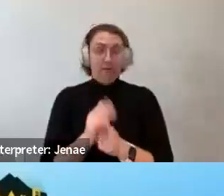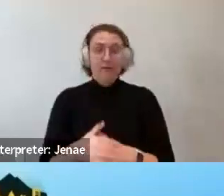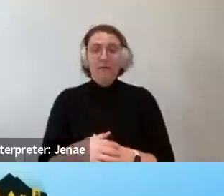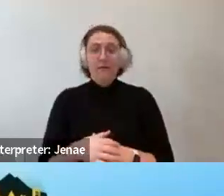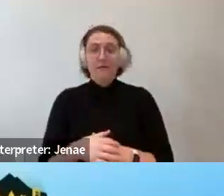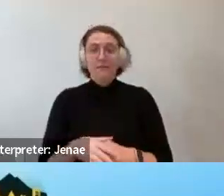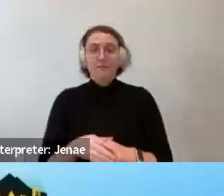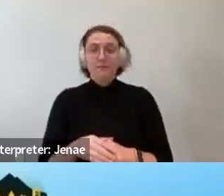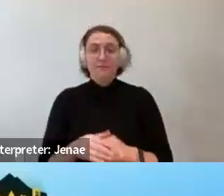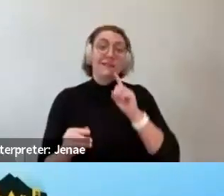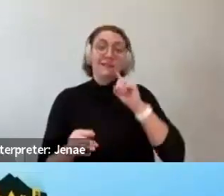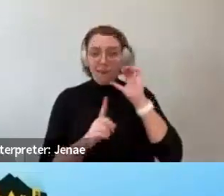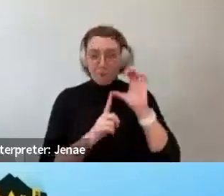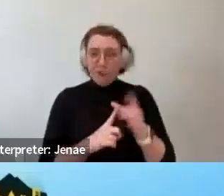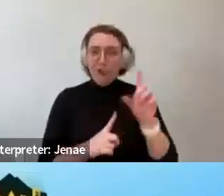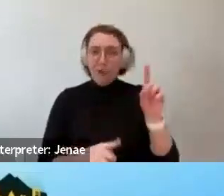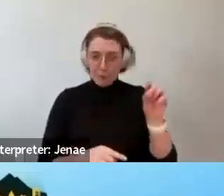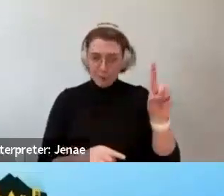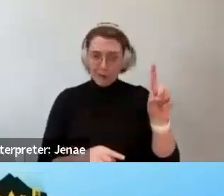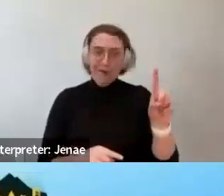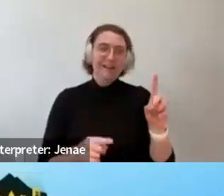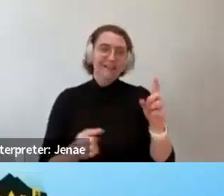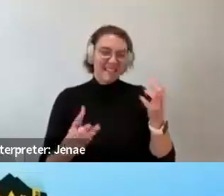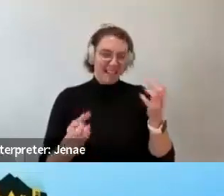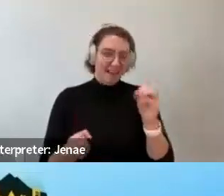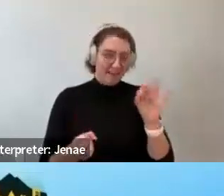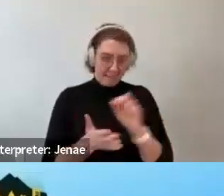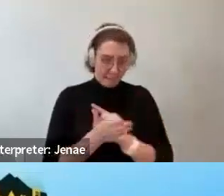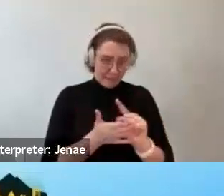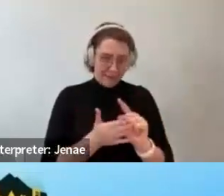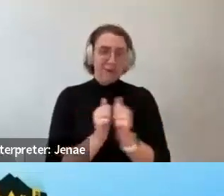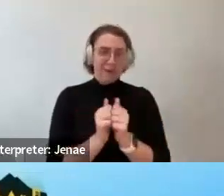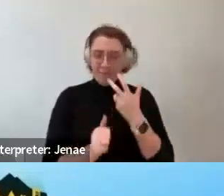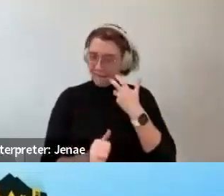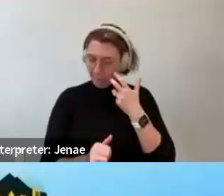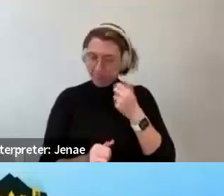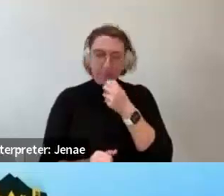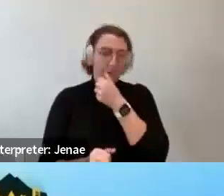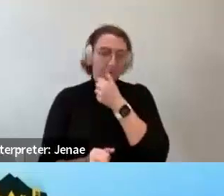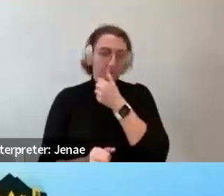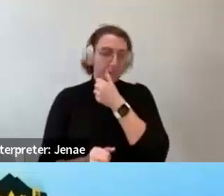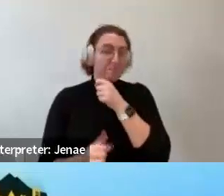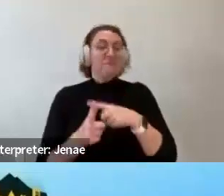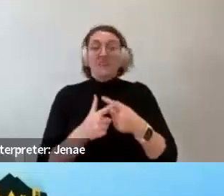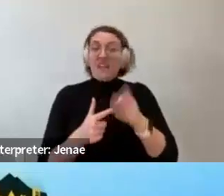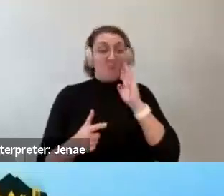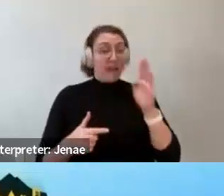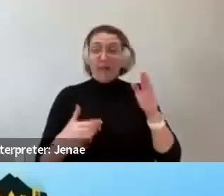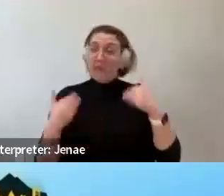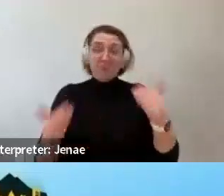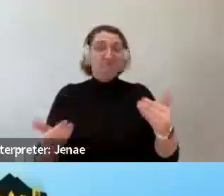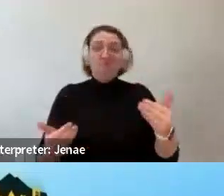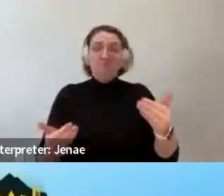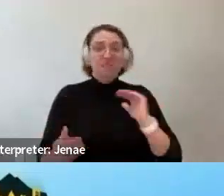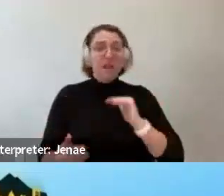have our Deaf Culture 101 and Sign of the Week with Michael. And then we're going to go right into